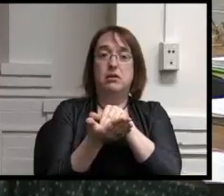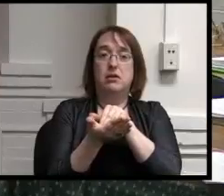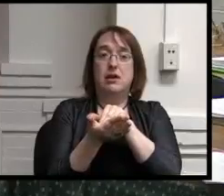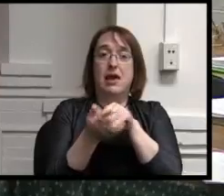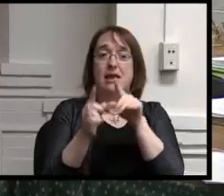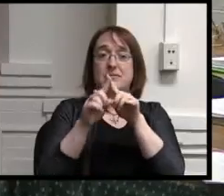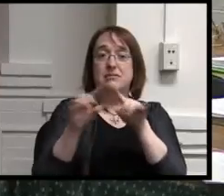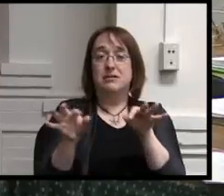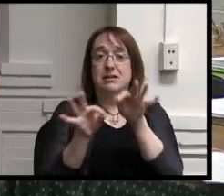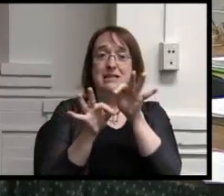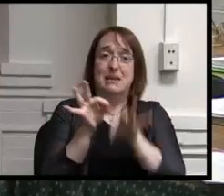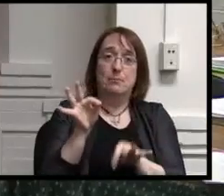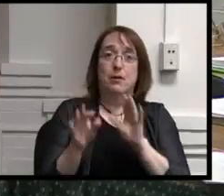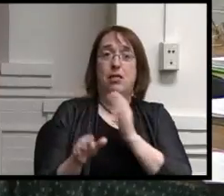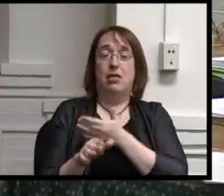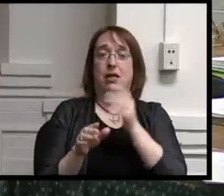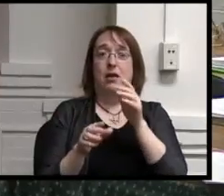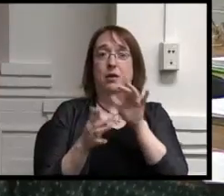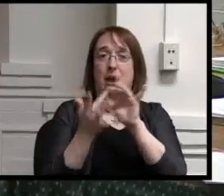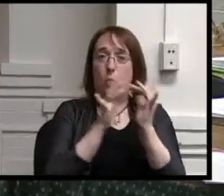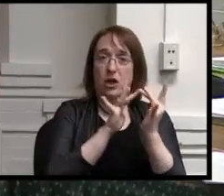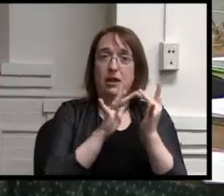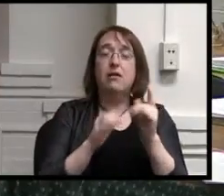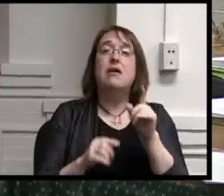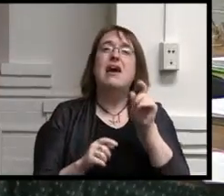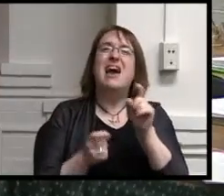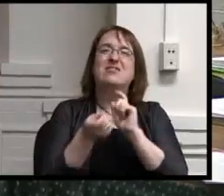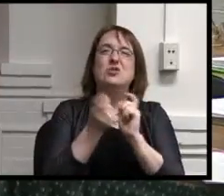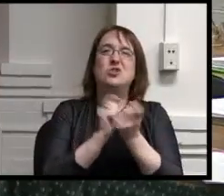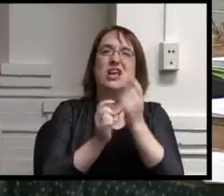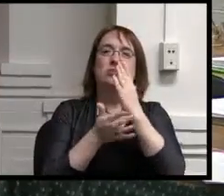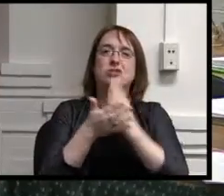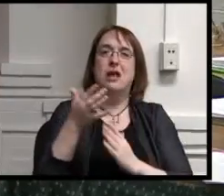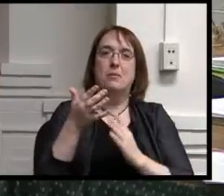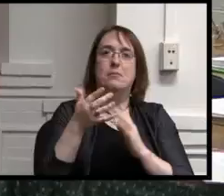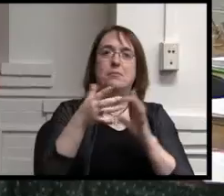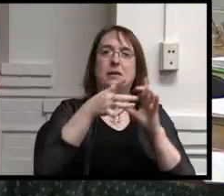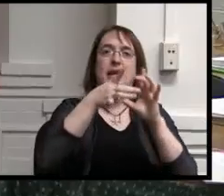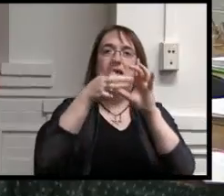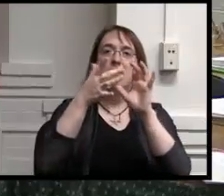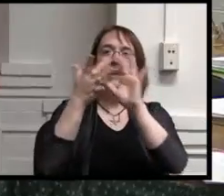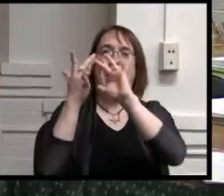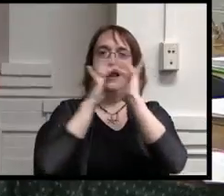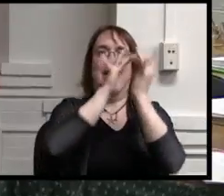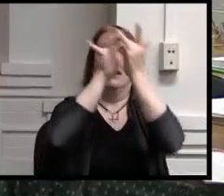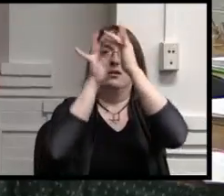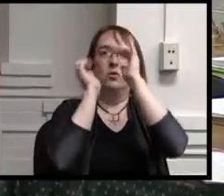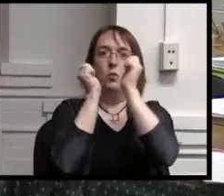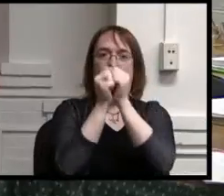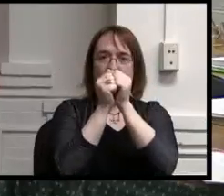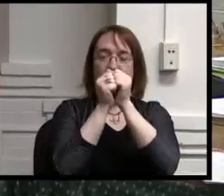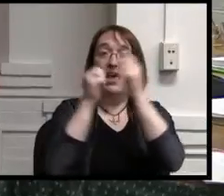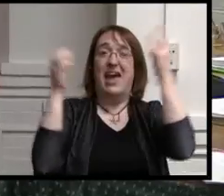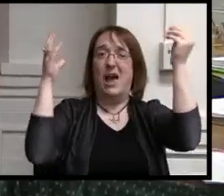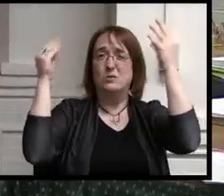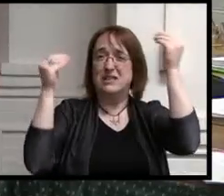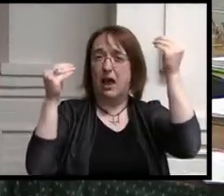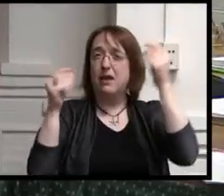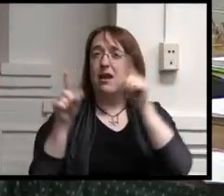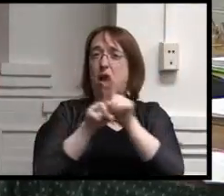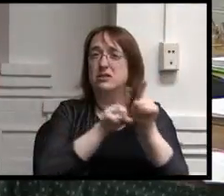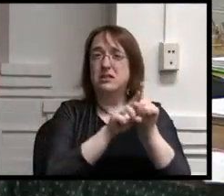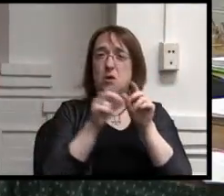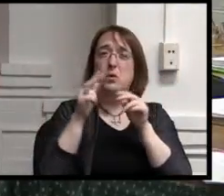simplification of our network, we have to change some of how we're connected to the outside world, and actually from facility to facility as well. So there's